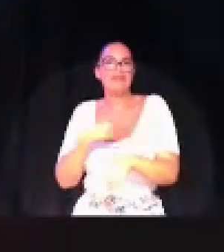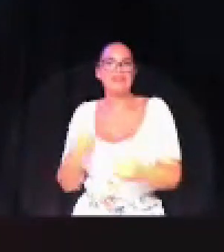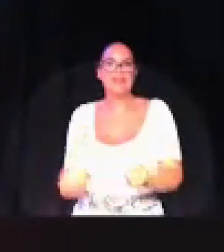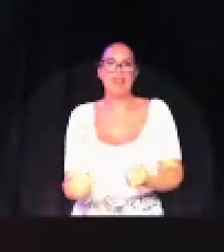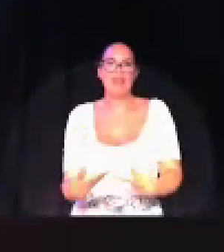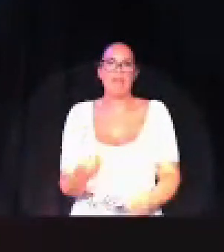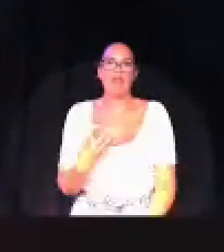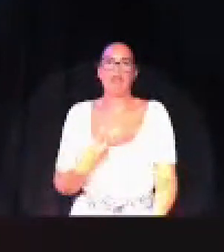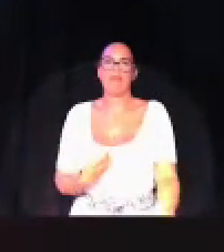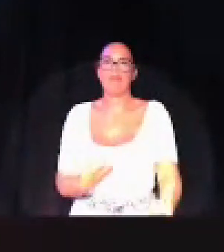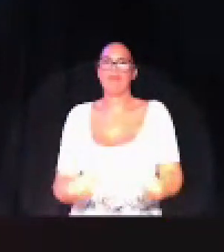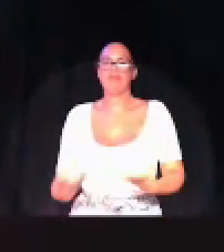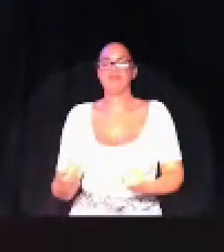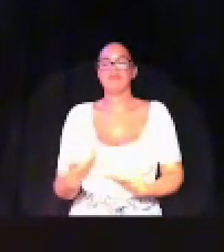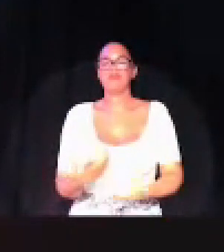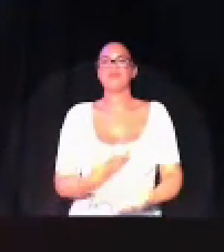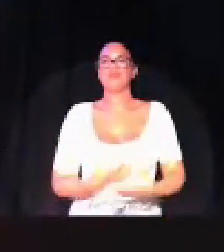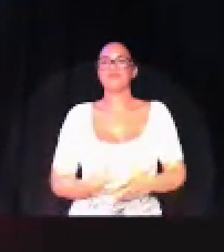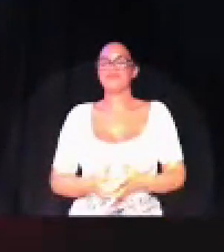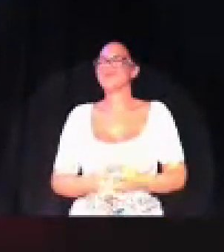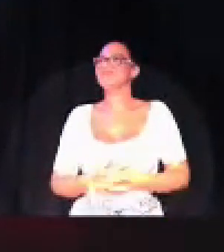Yeah.